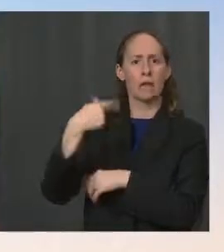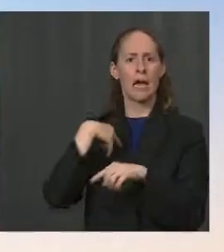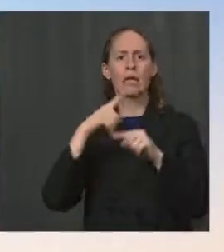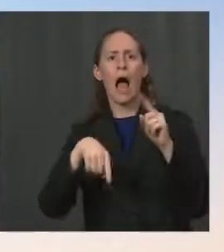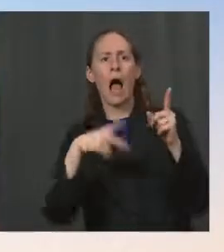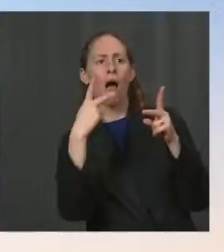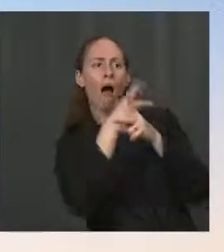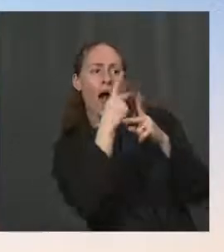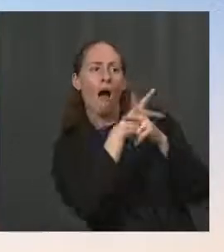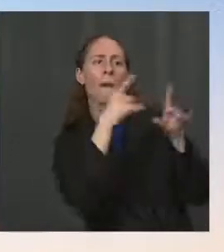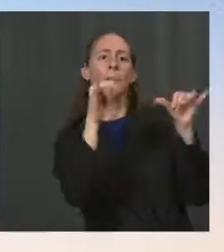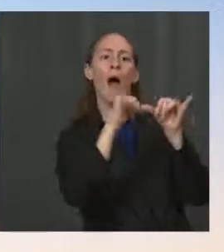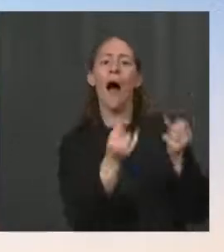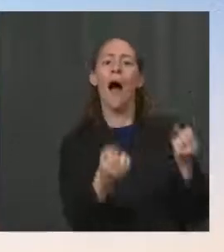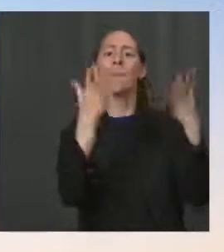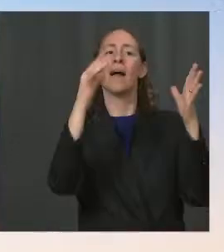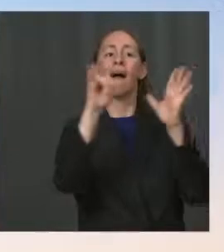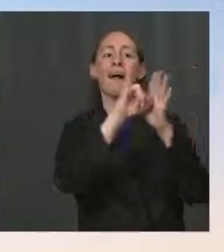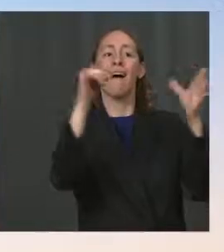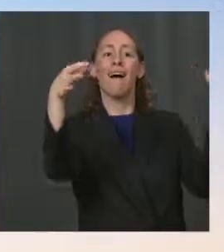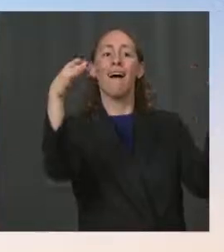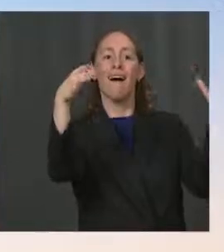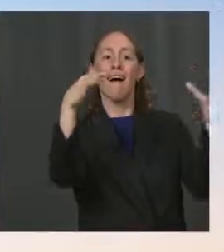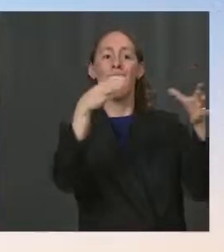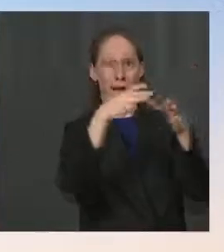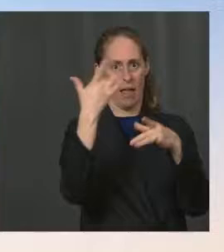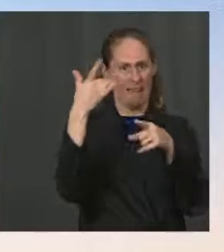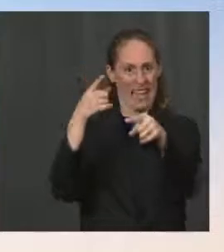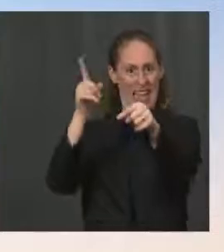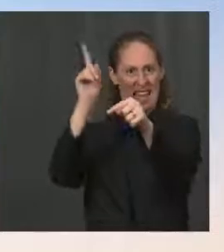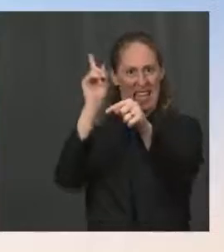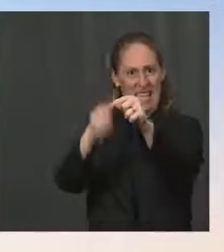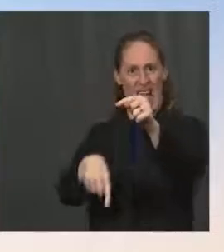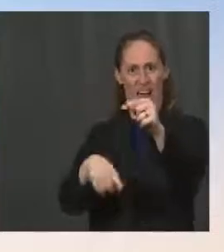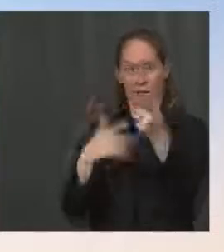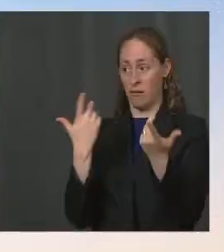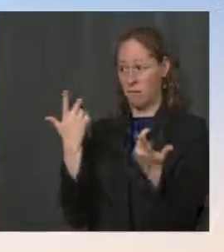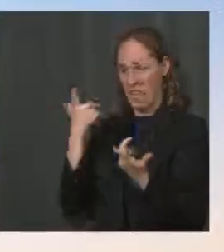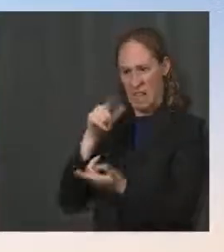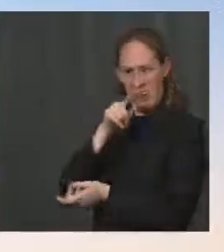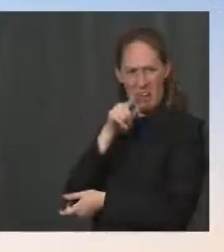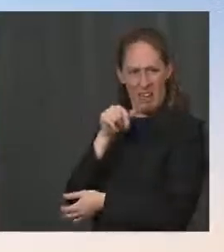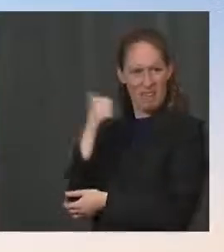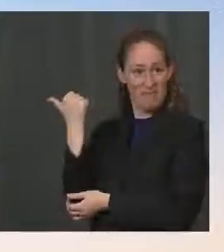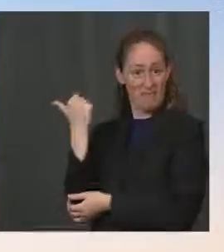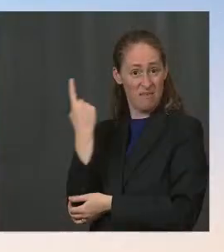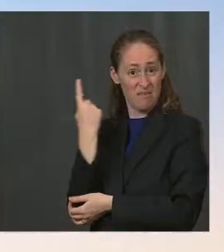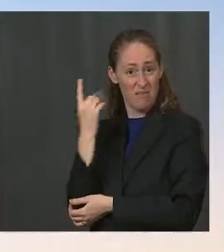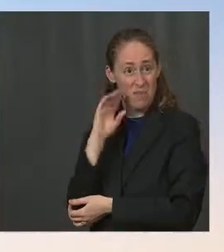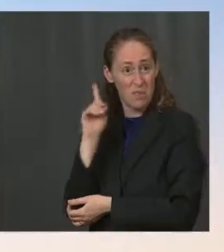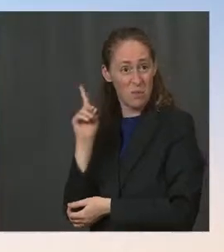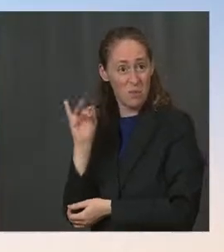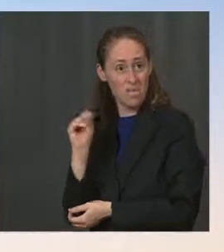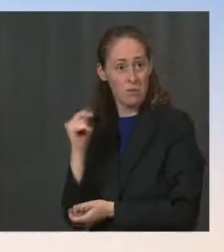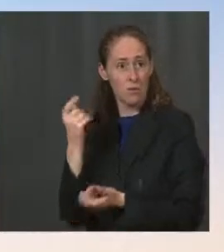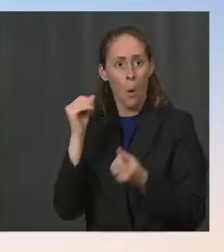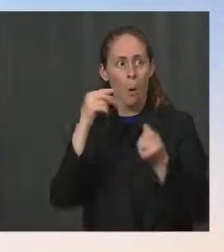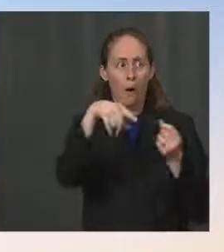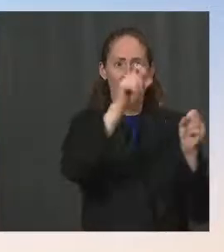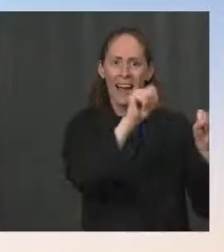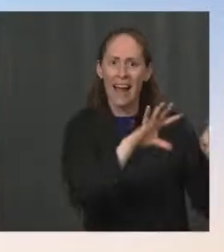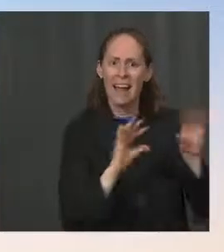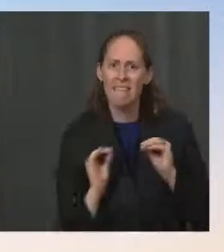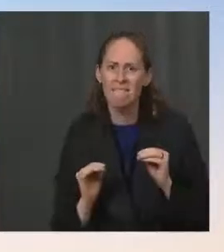a plan to do something else so that that movement can happen? Well, today is